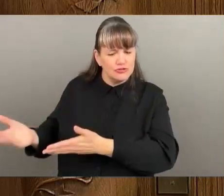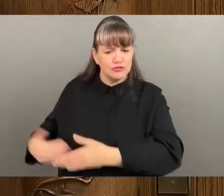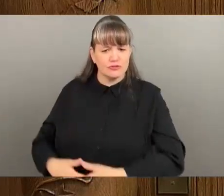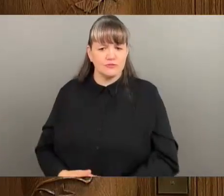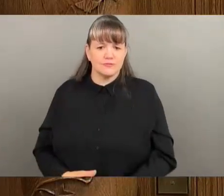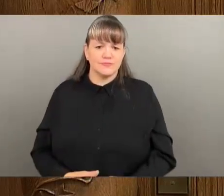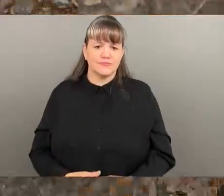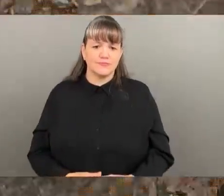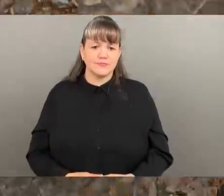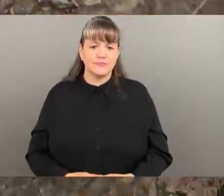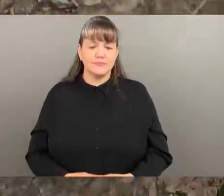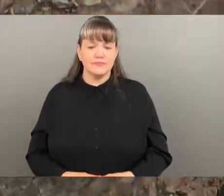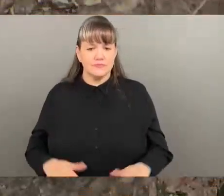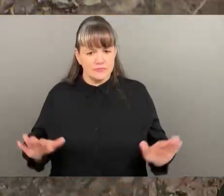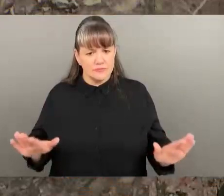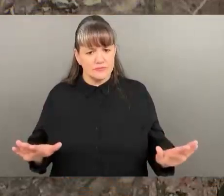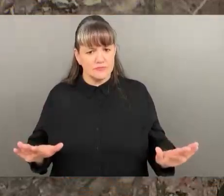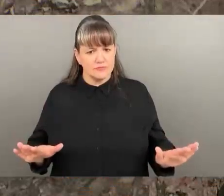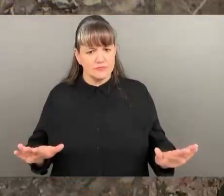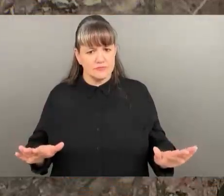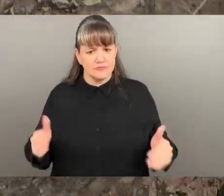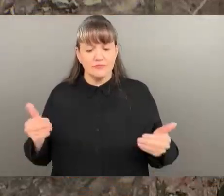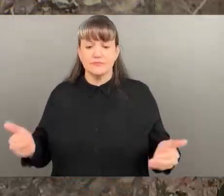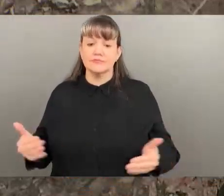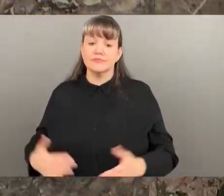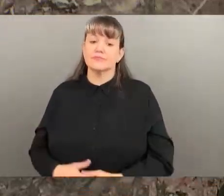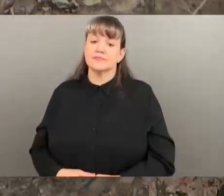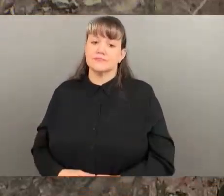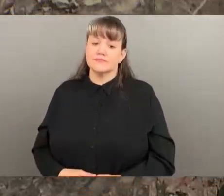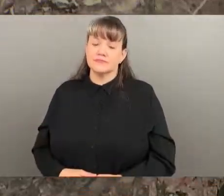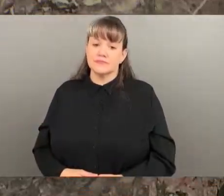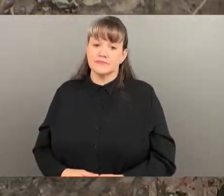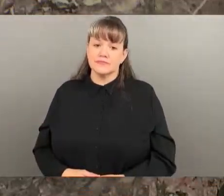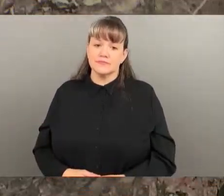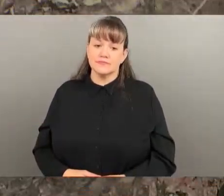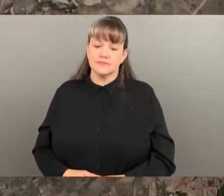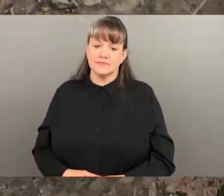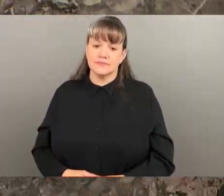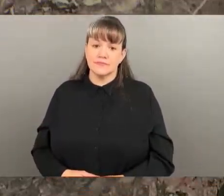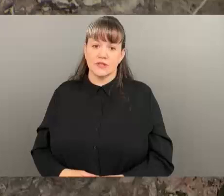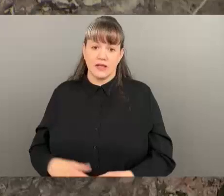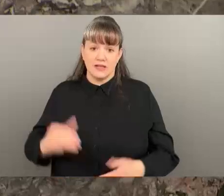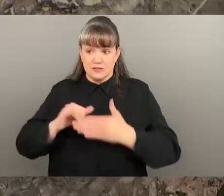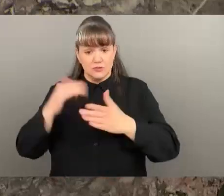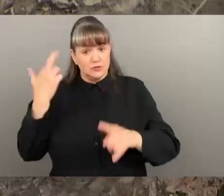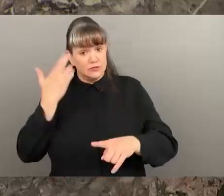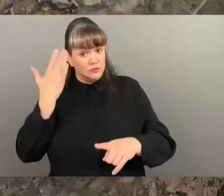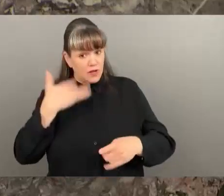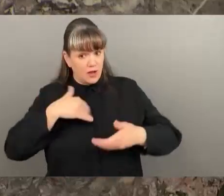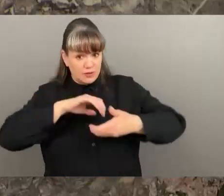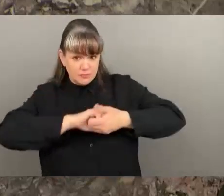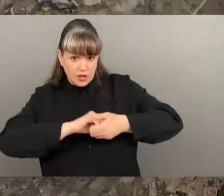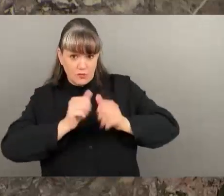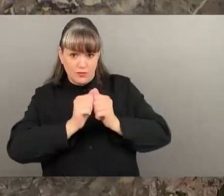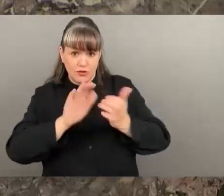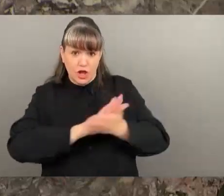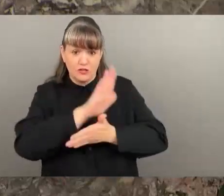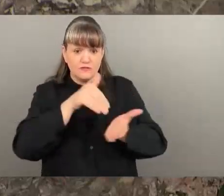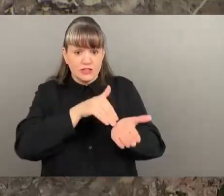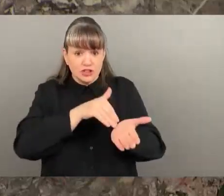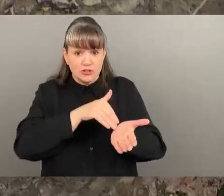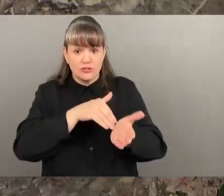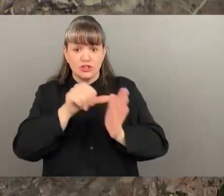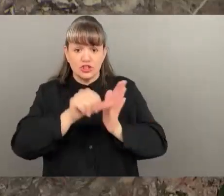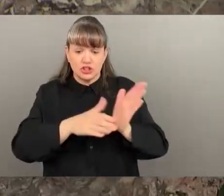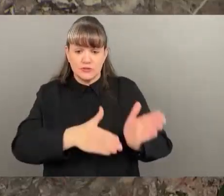Minister will continue. Thank you, Speaker. That's why we're working with the College of Physicians and Surgeons to streamline and reduce